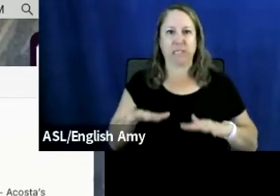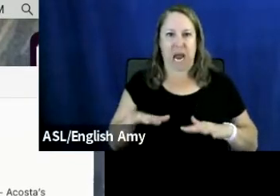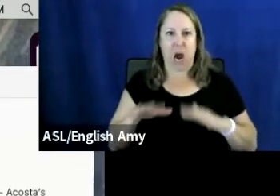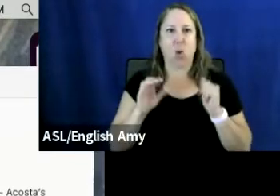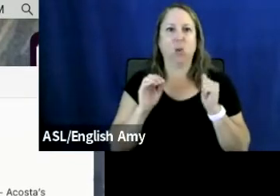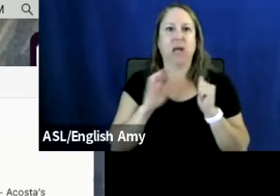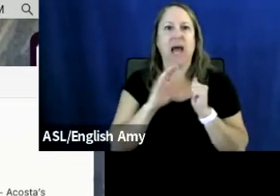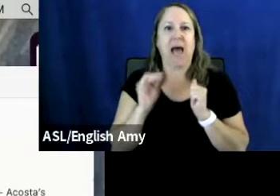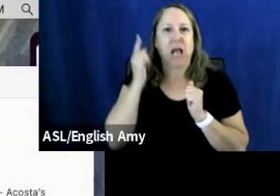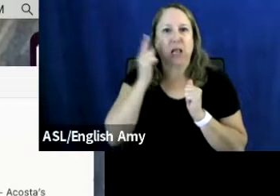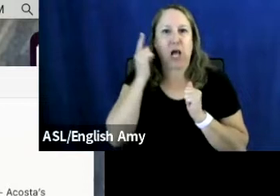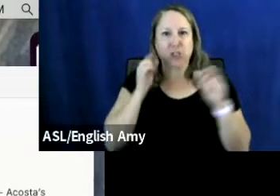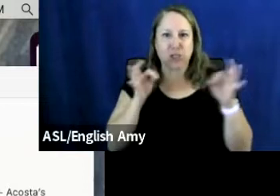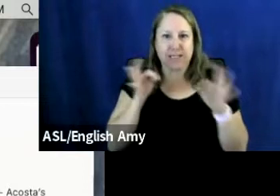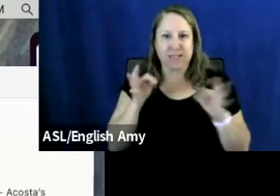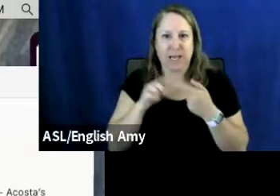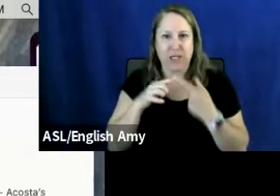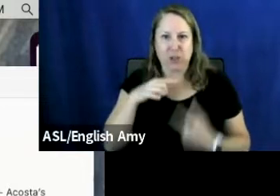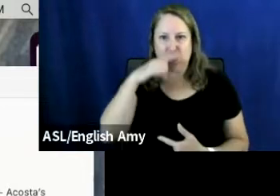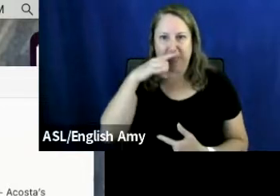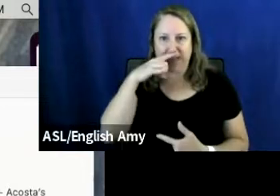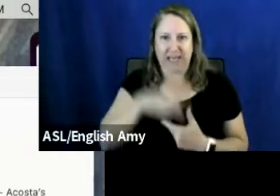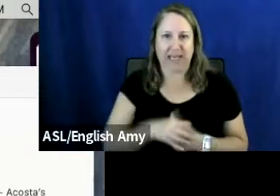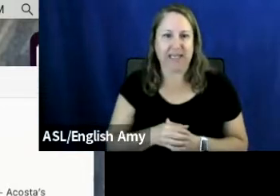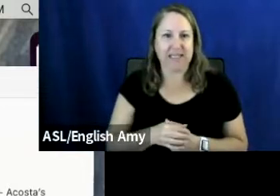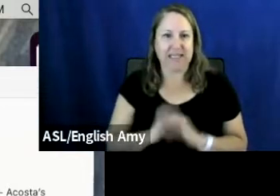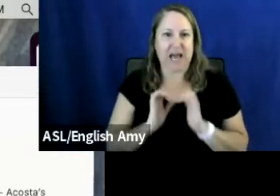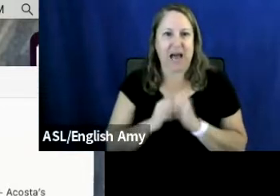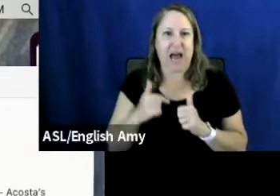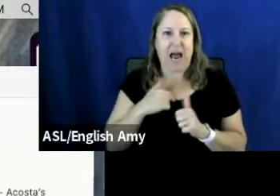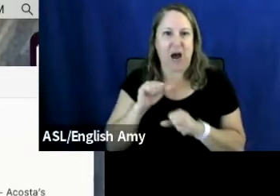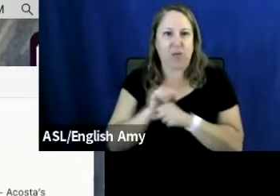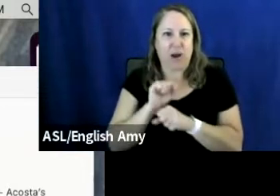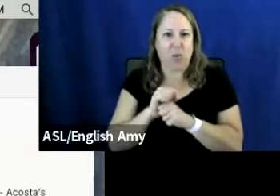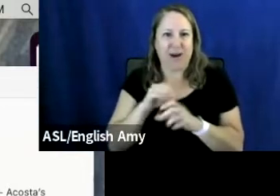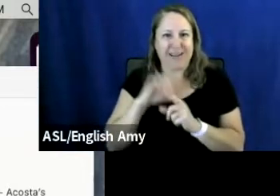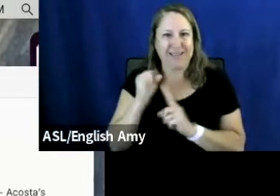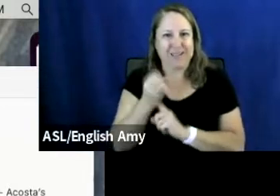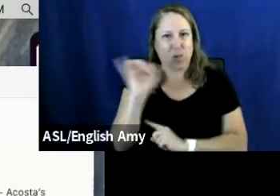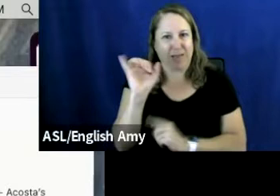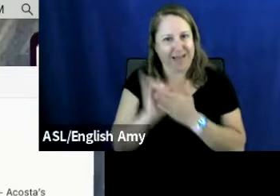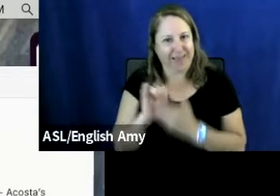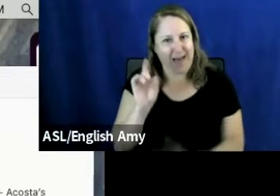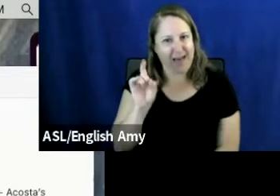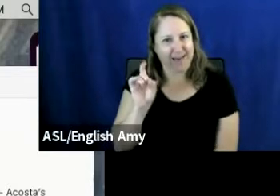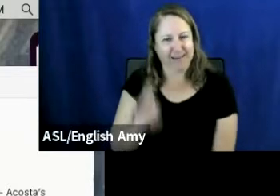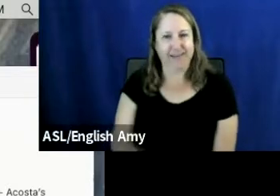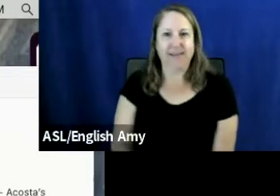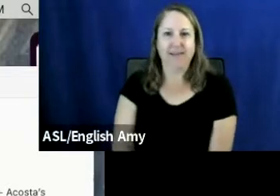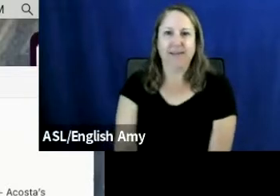logically explain things to the kids. So how do I work in such situations?